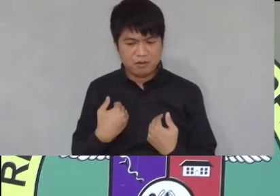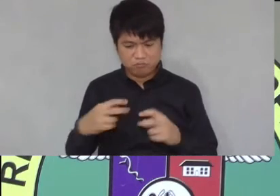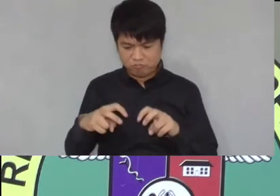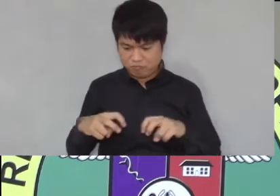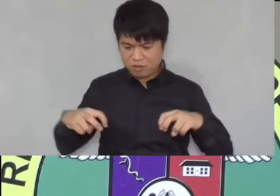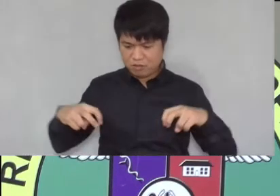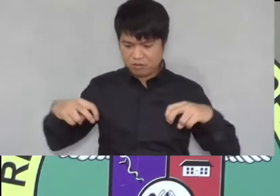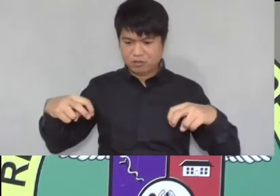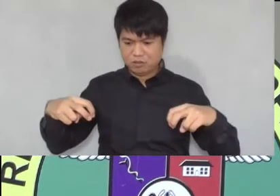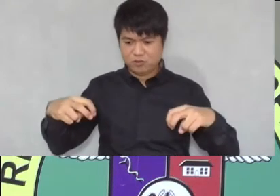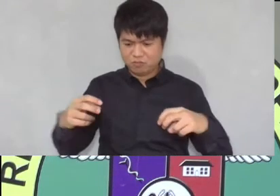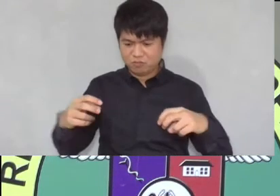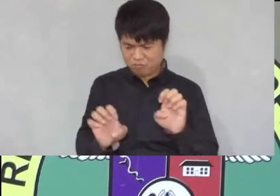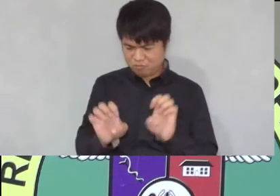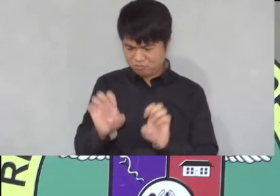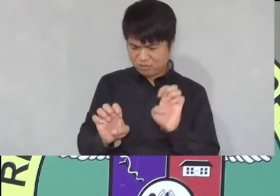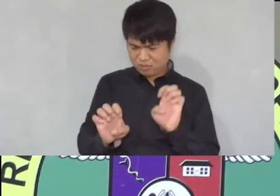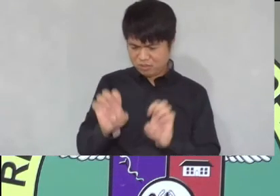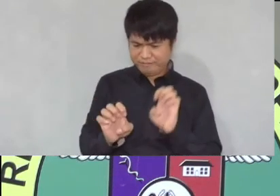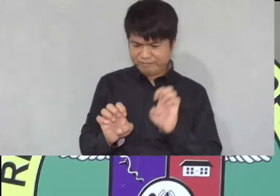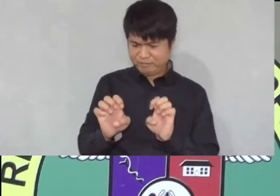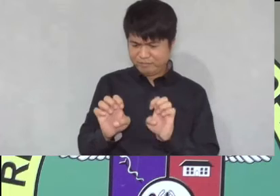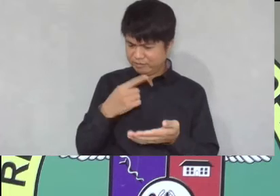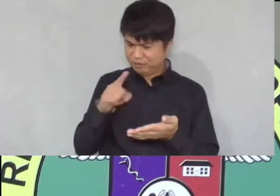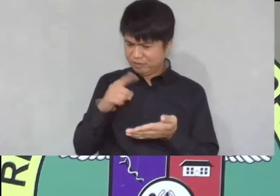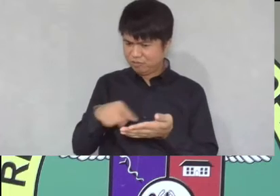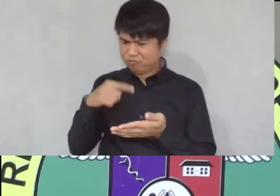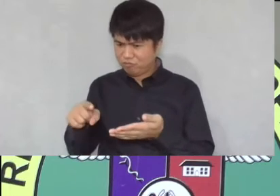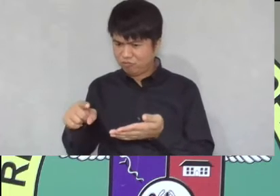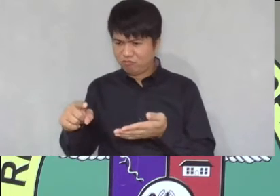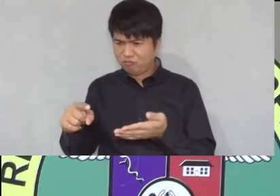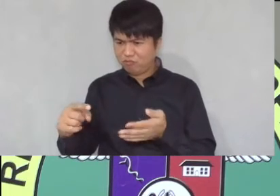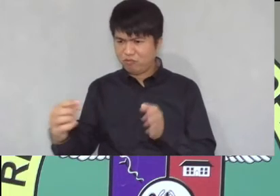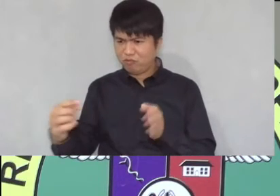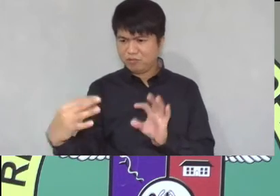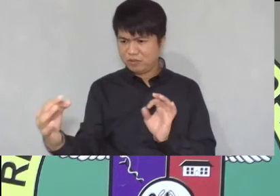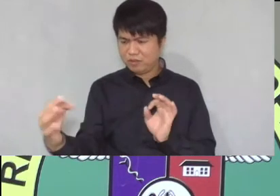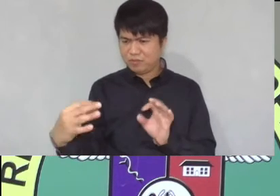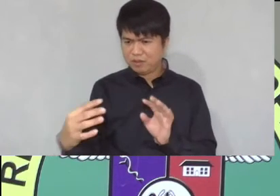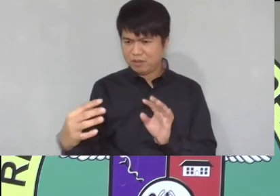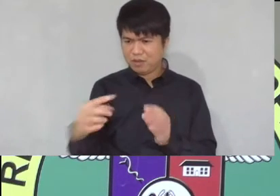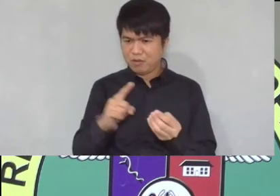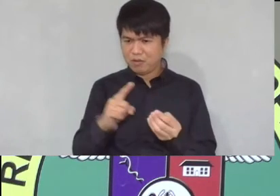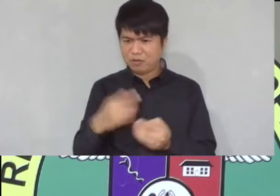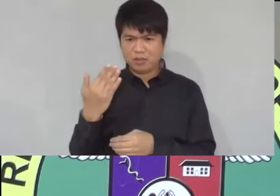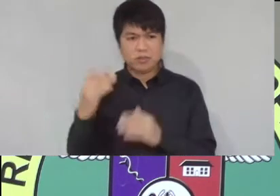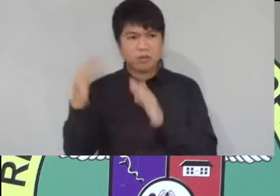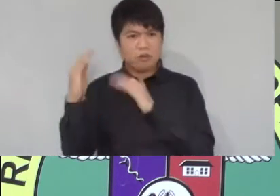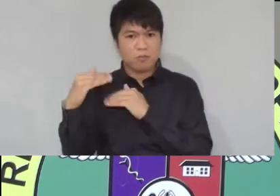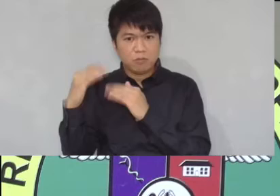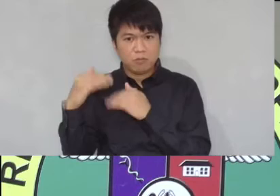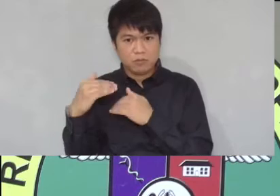panelists to also weigh in and provide their own critique about our presentation. And hopefully,